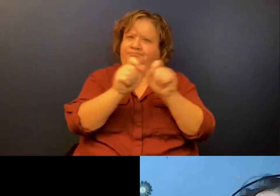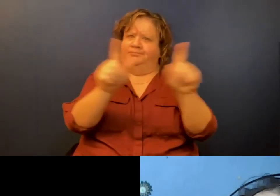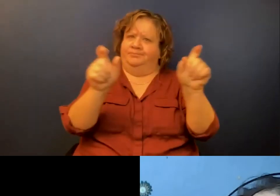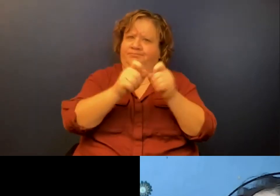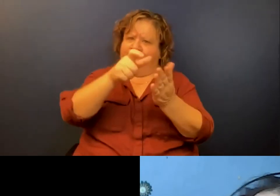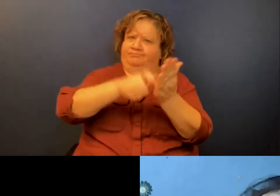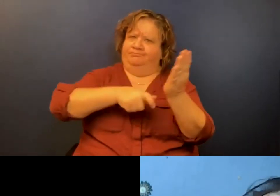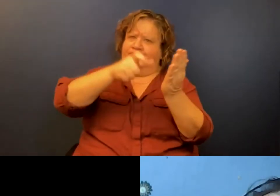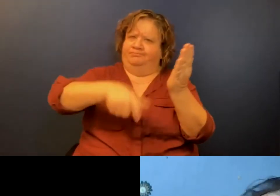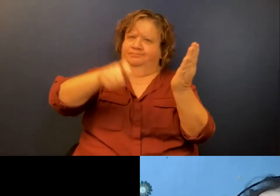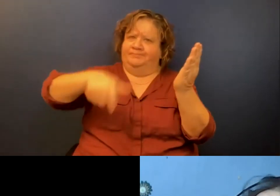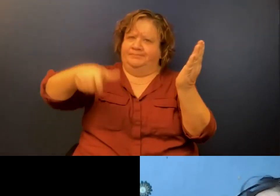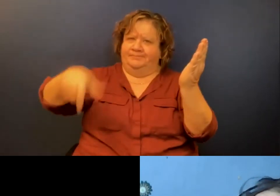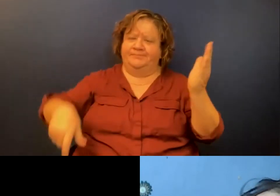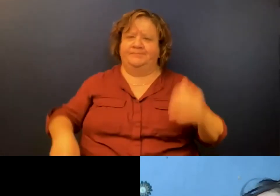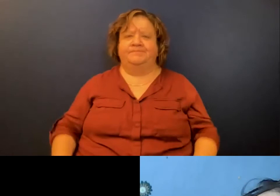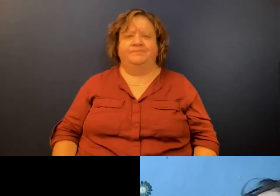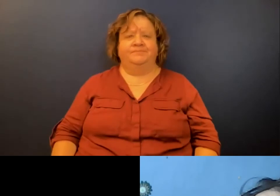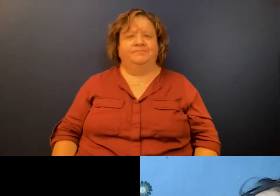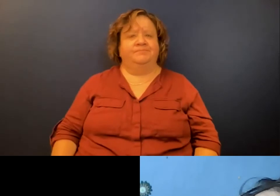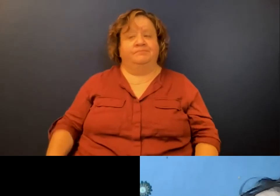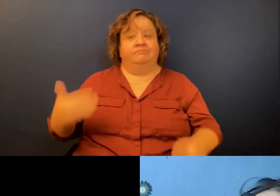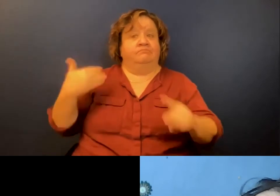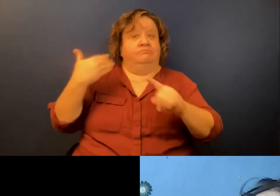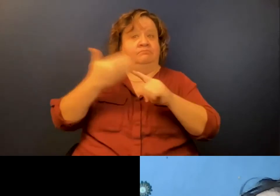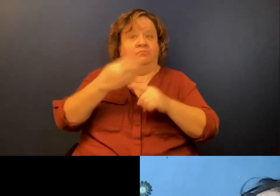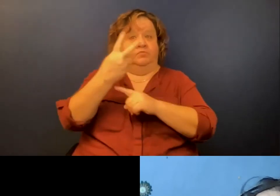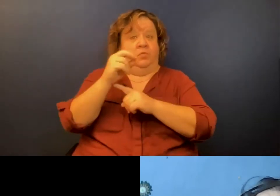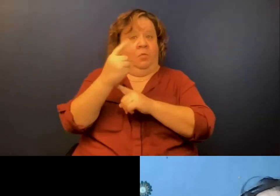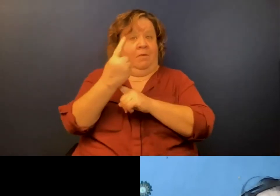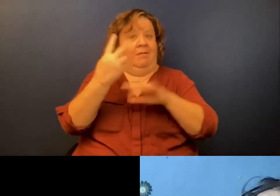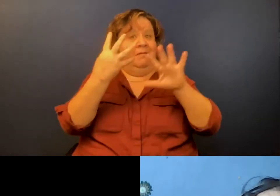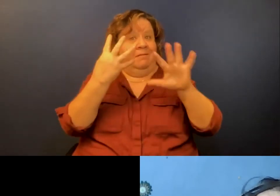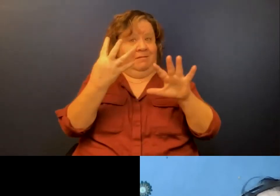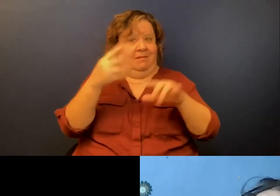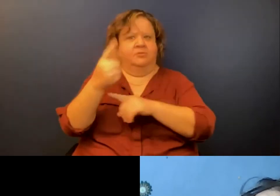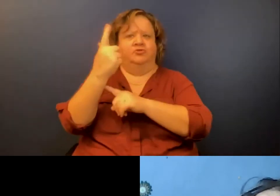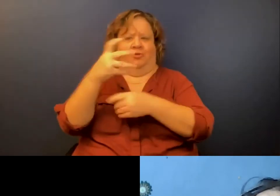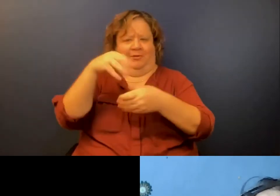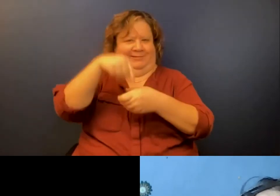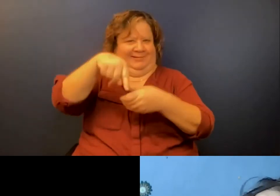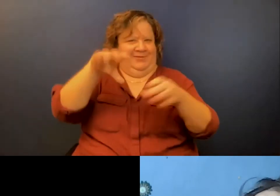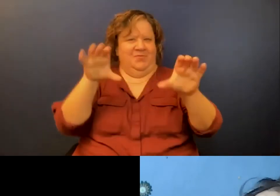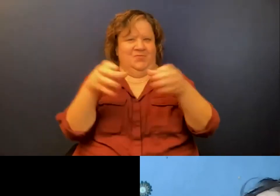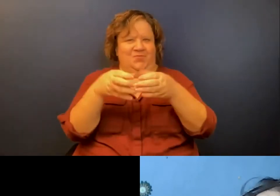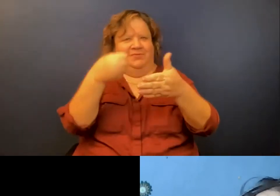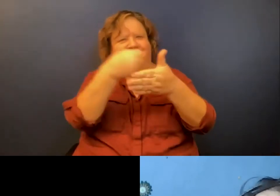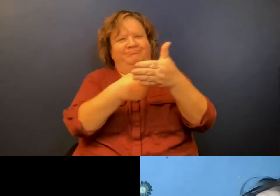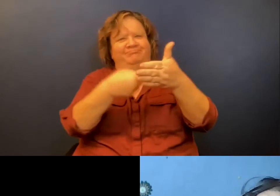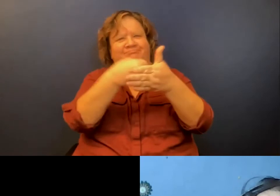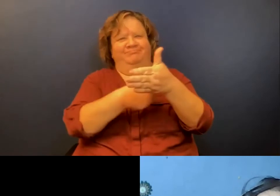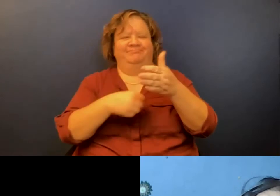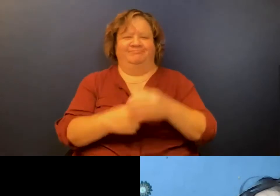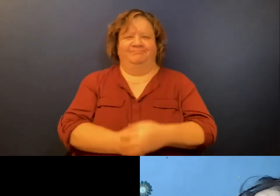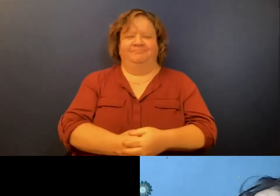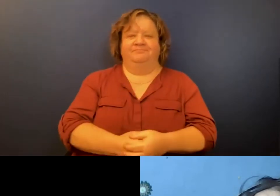2019. Ella es una persona con discapacidad física. Is someone who has a